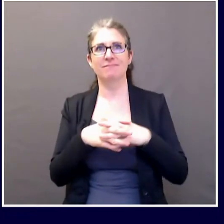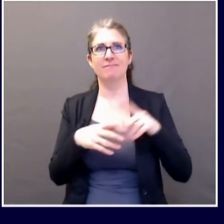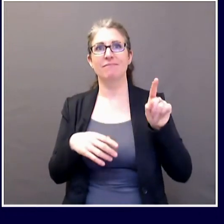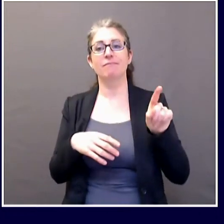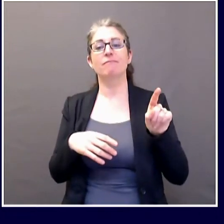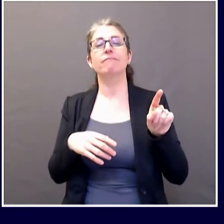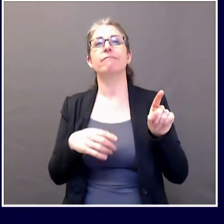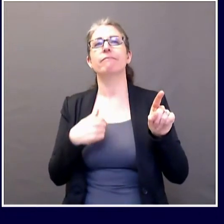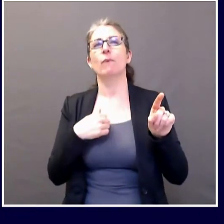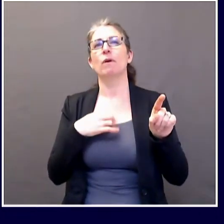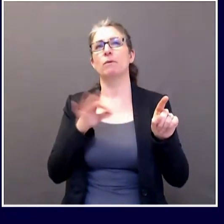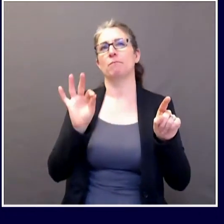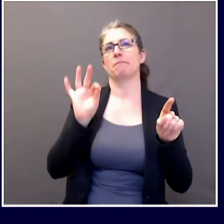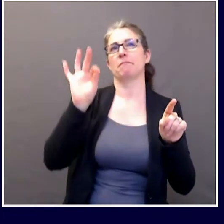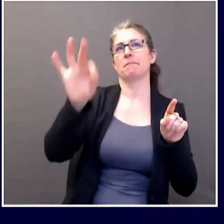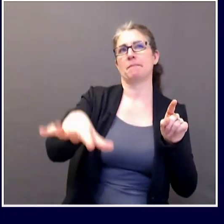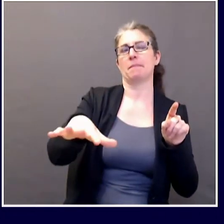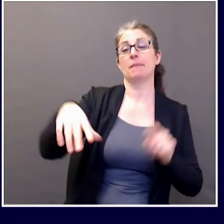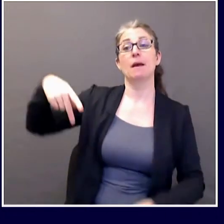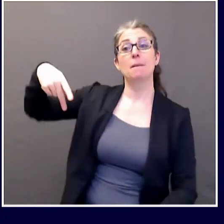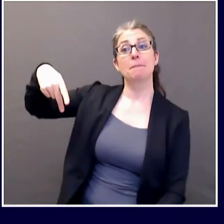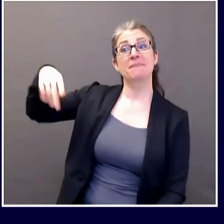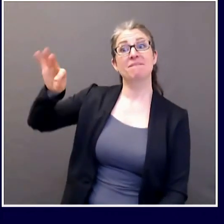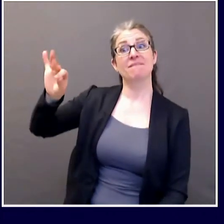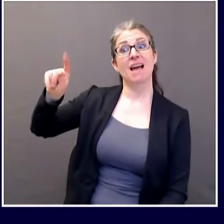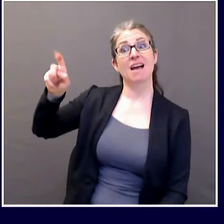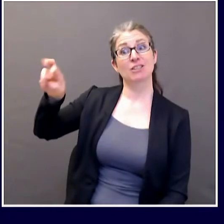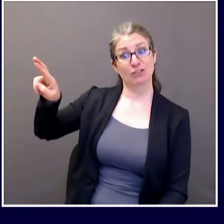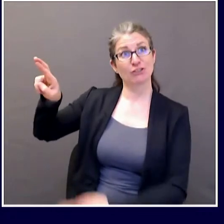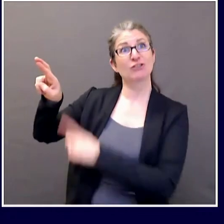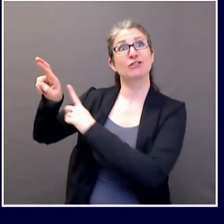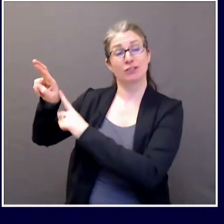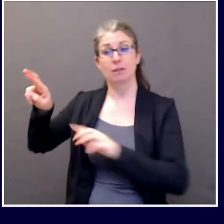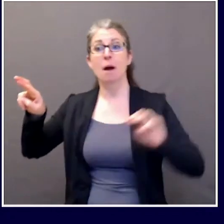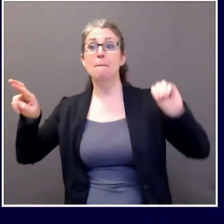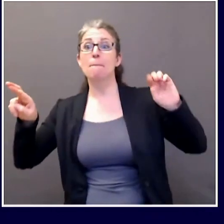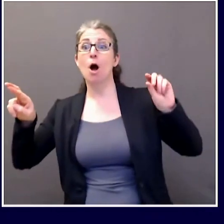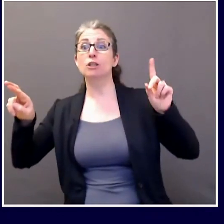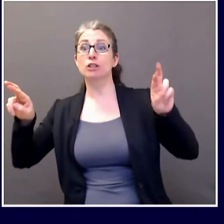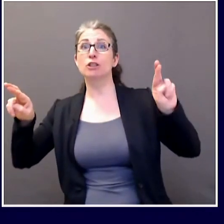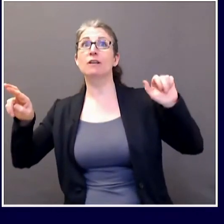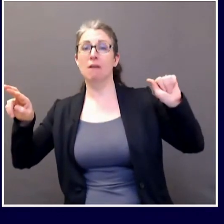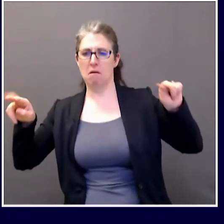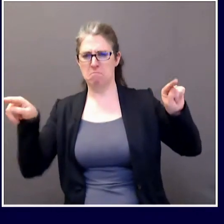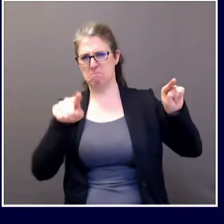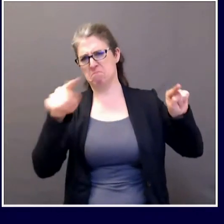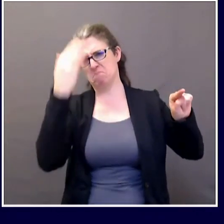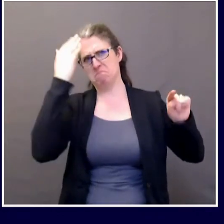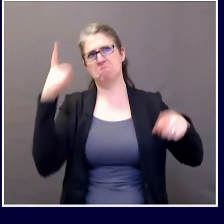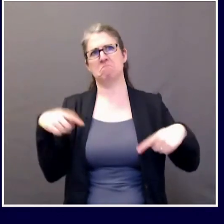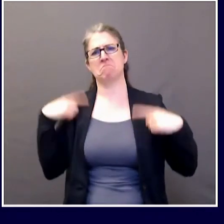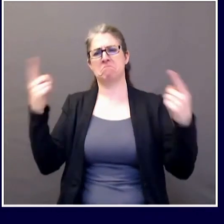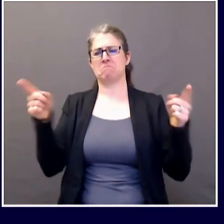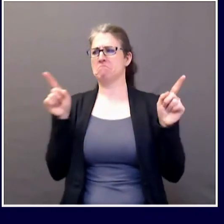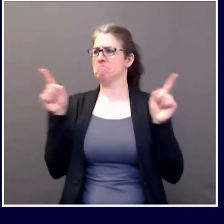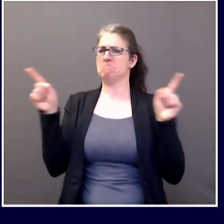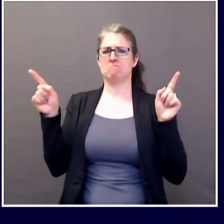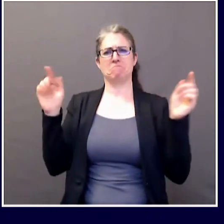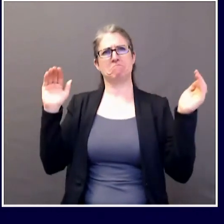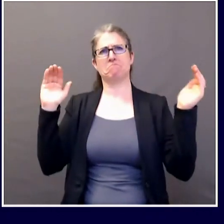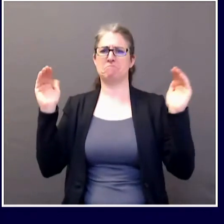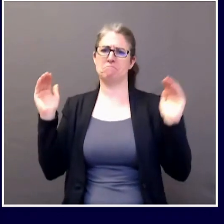even more ultimately than that, whether someone should feel comfortable taking it. I'd like to answer all of those questions